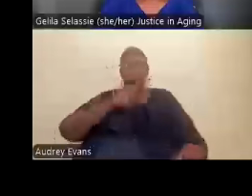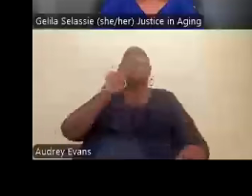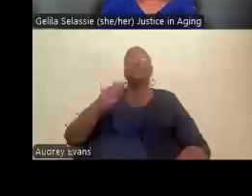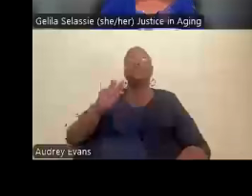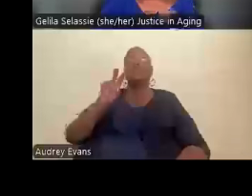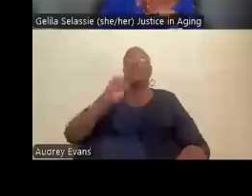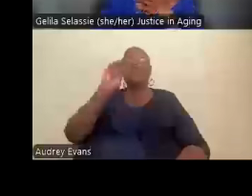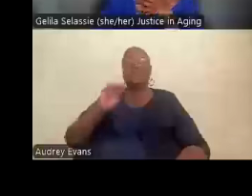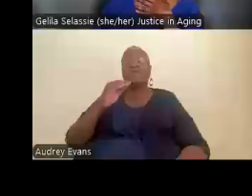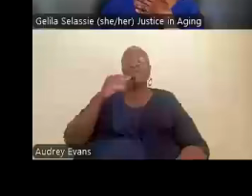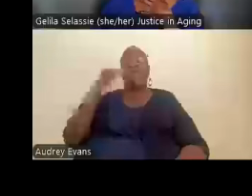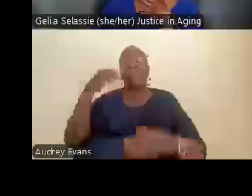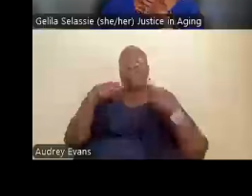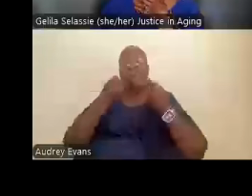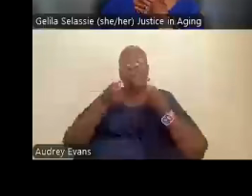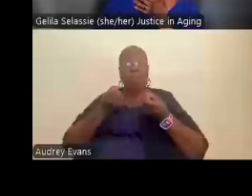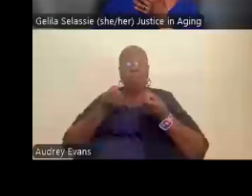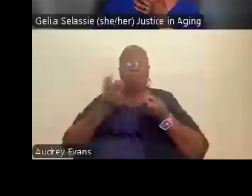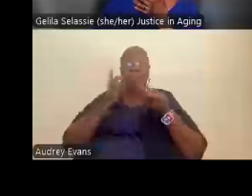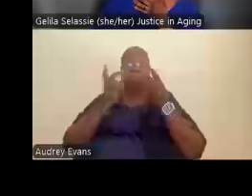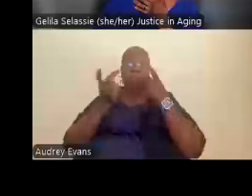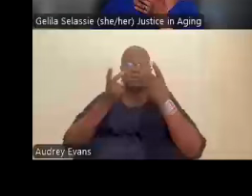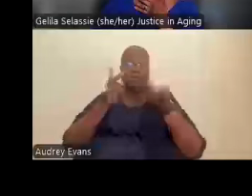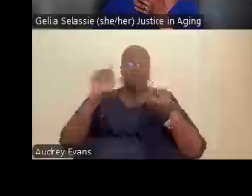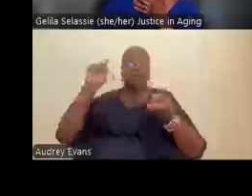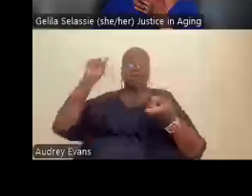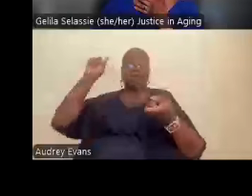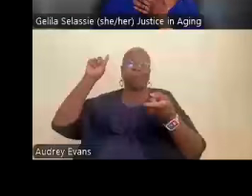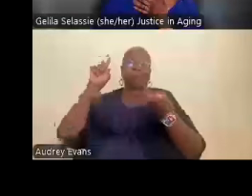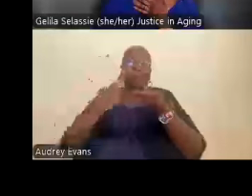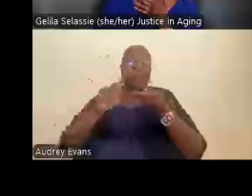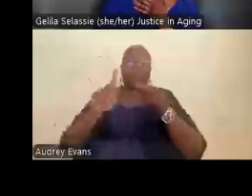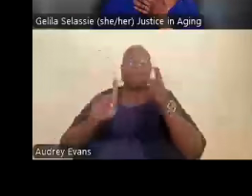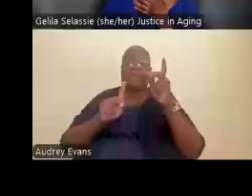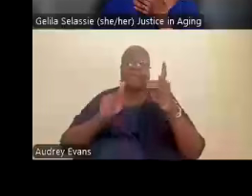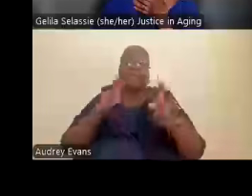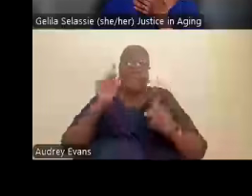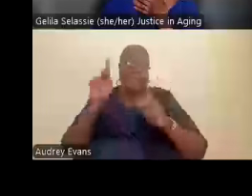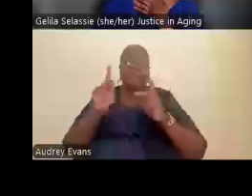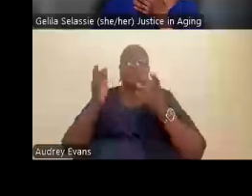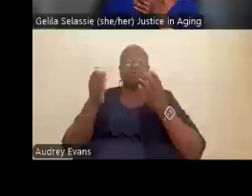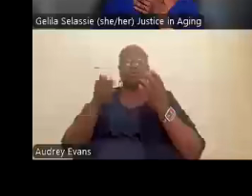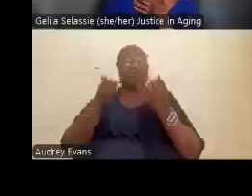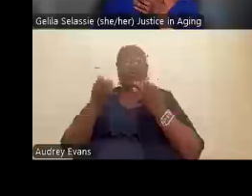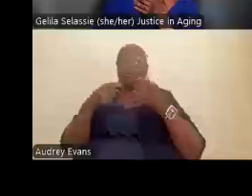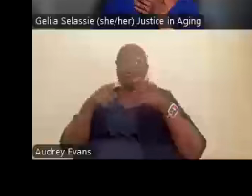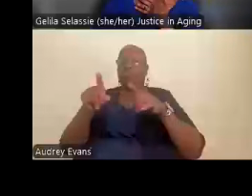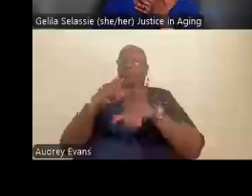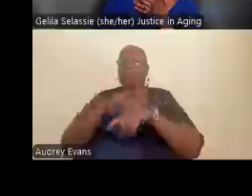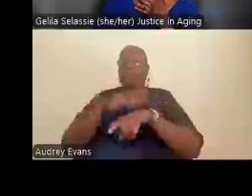home health. And so you saw a big deduction in the number of people that were served during this